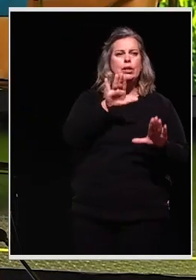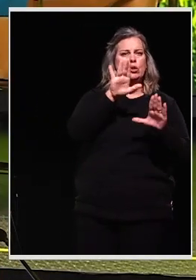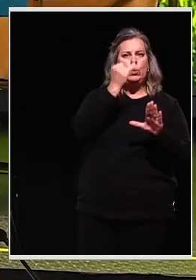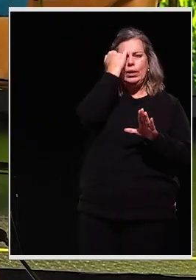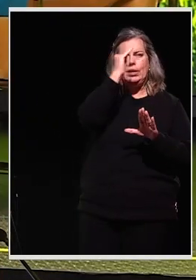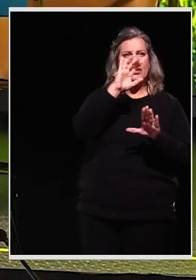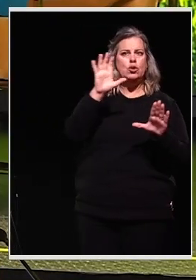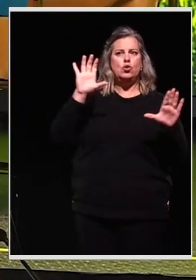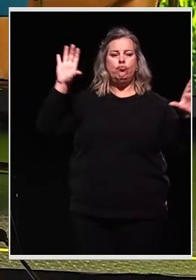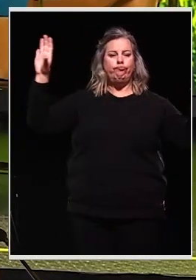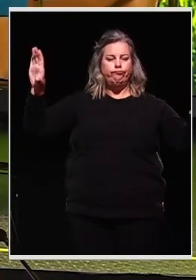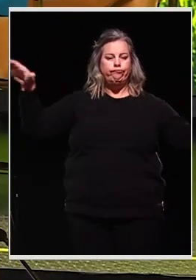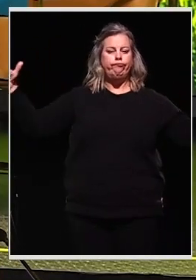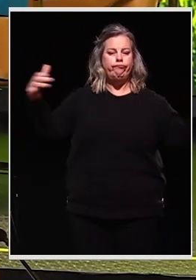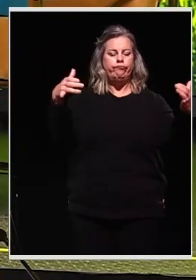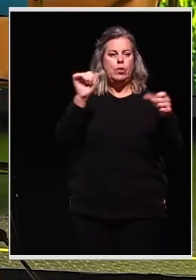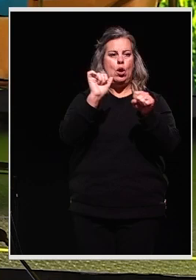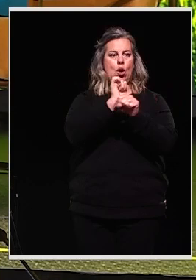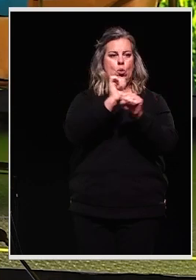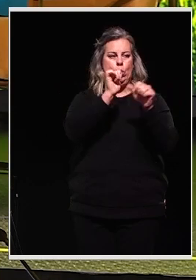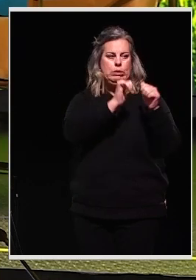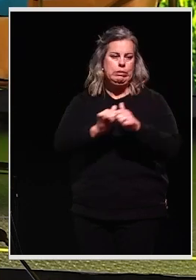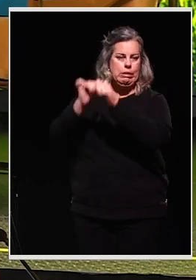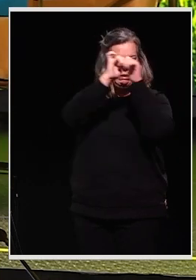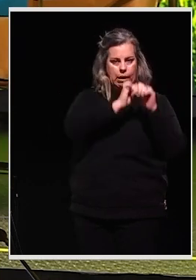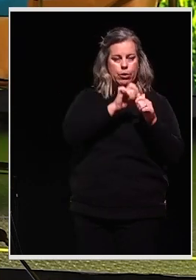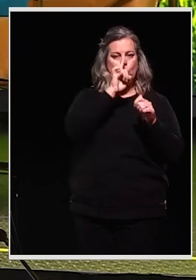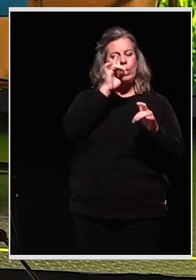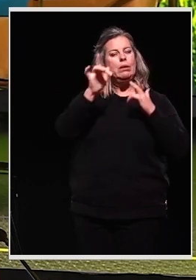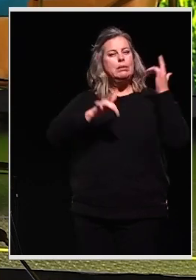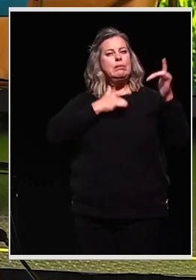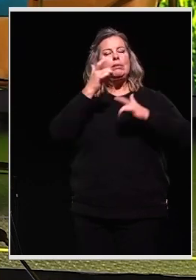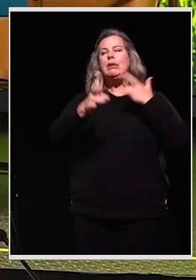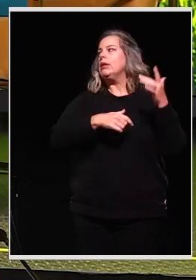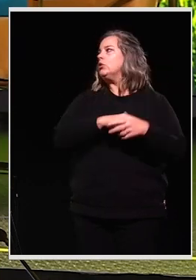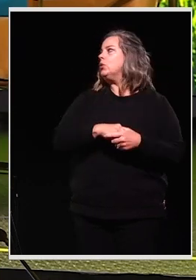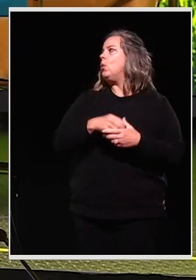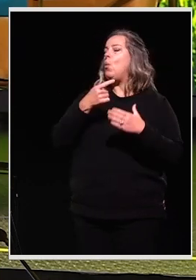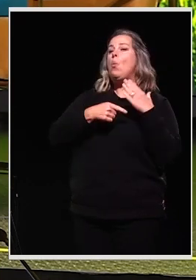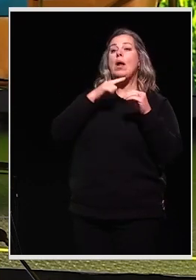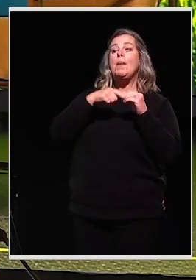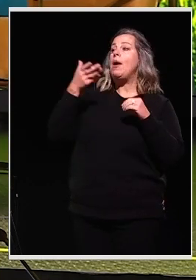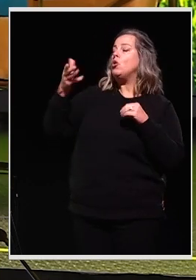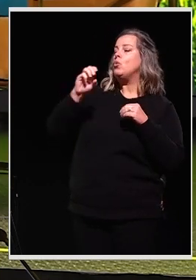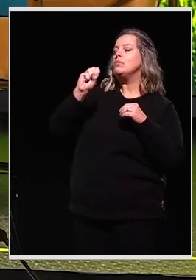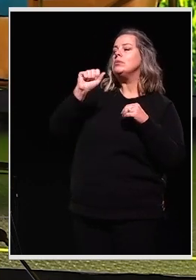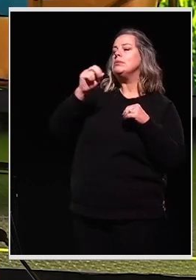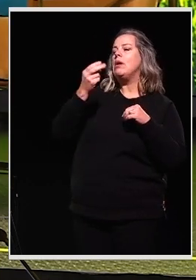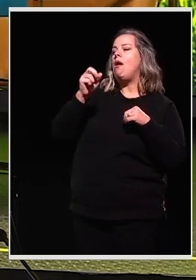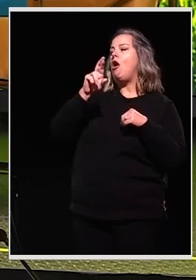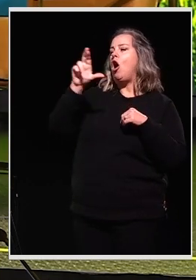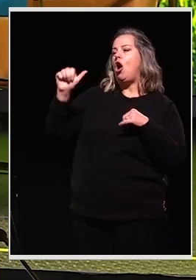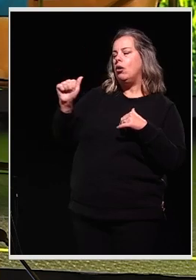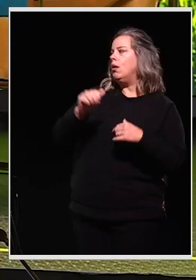table and have them working together and pulling together. That's really exciting. So, what about you, Sarah Moon? Like, what